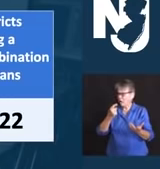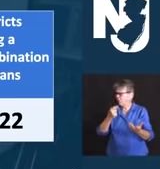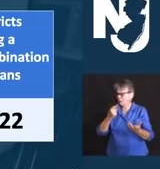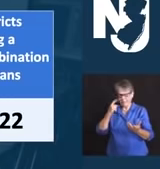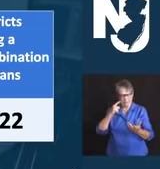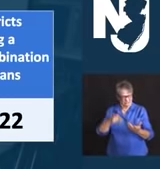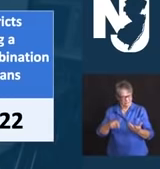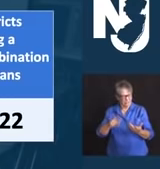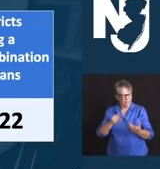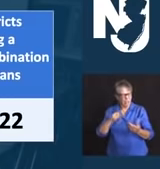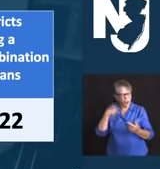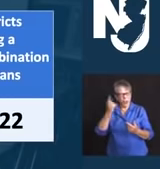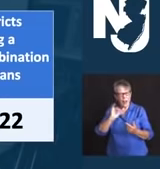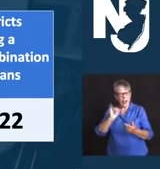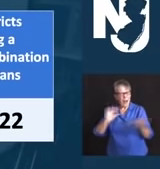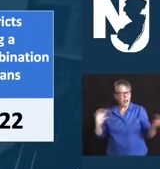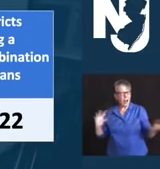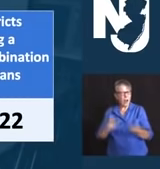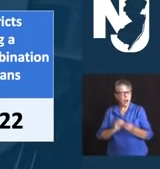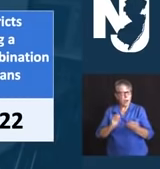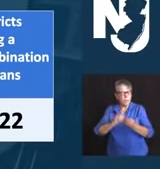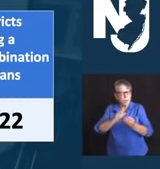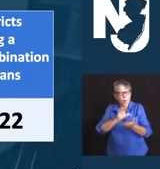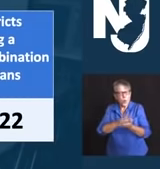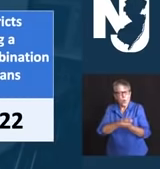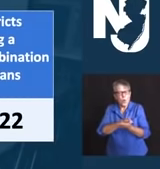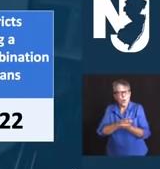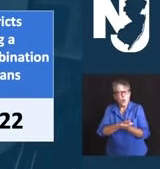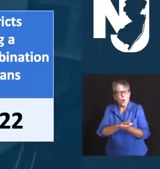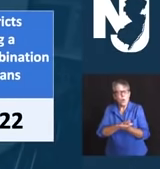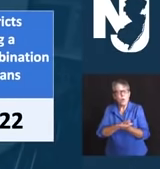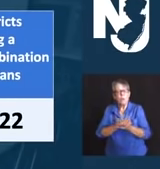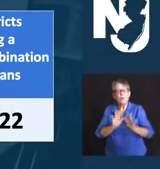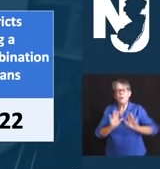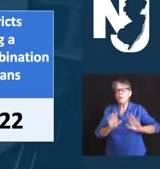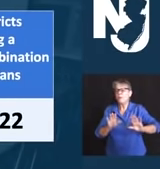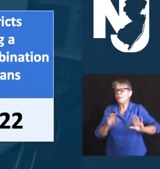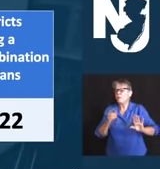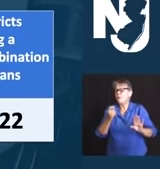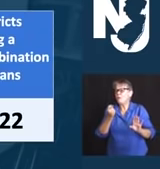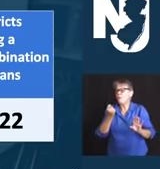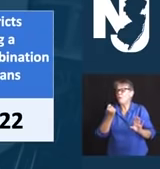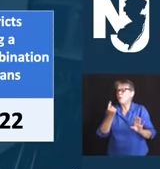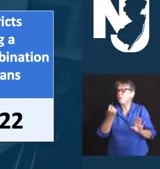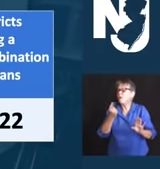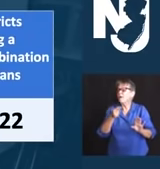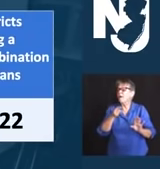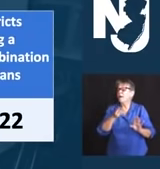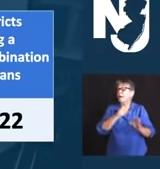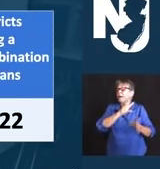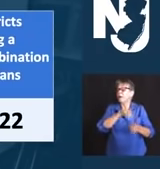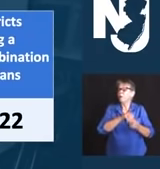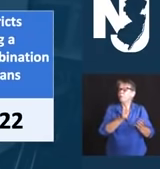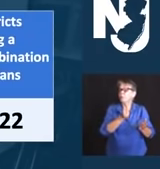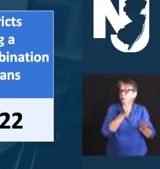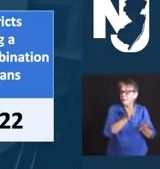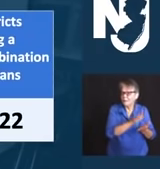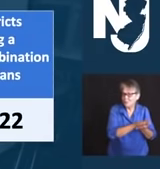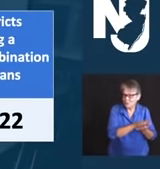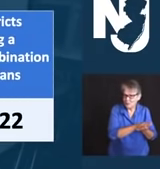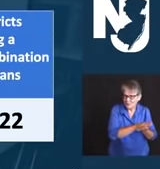a whole series of categories, and Kevin can get into that. In developing the guidelines which have informed